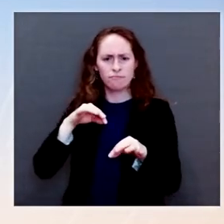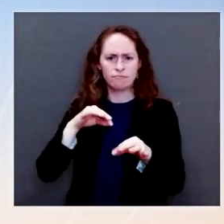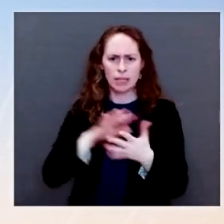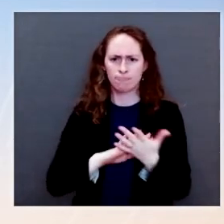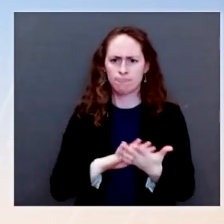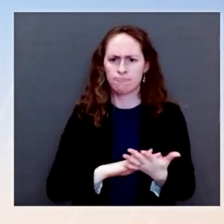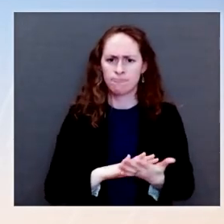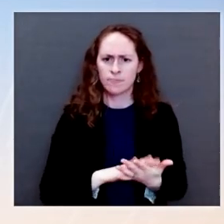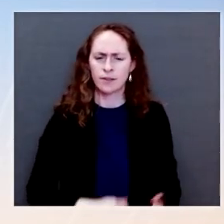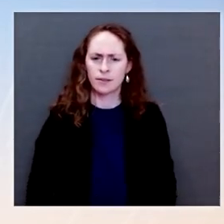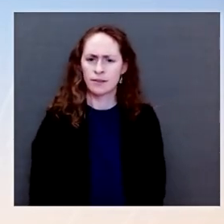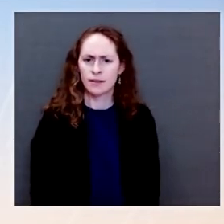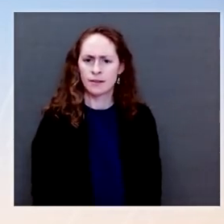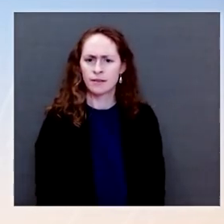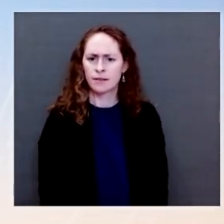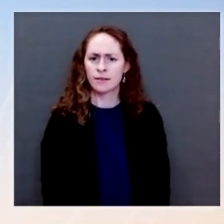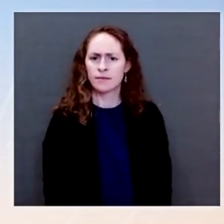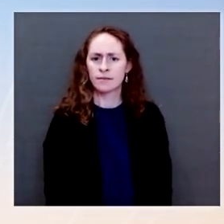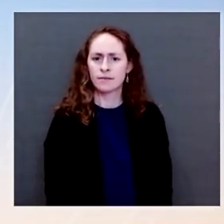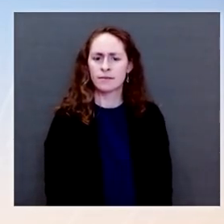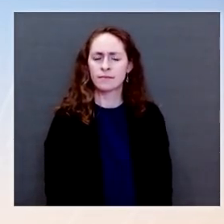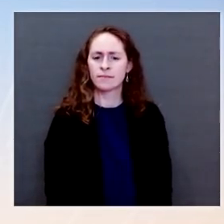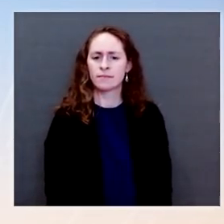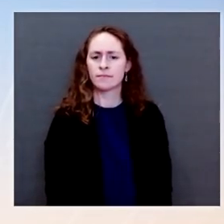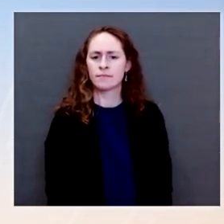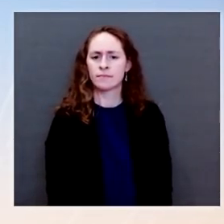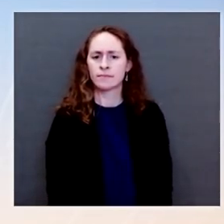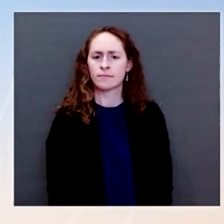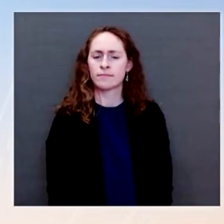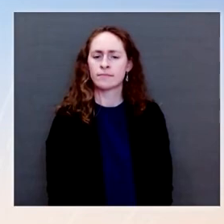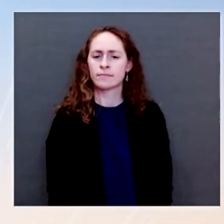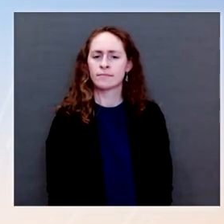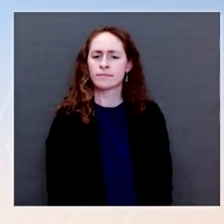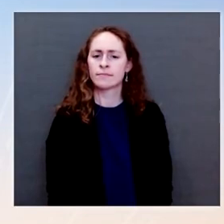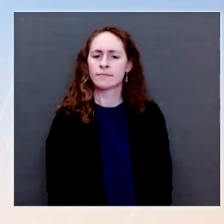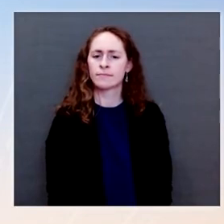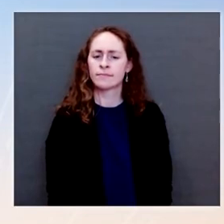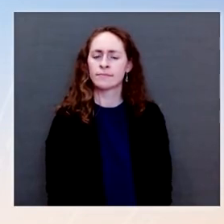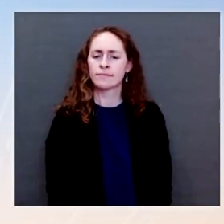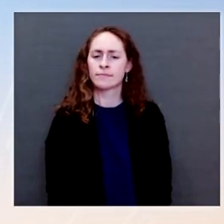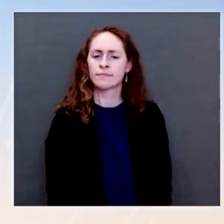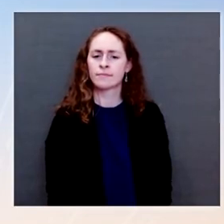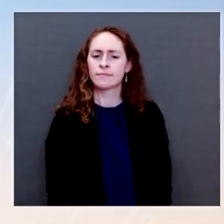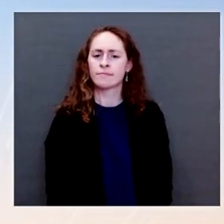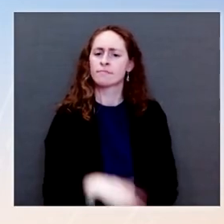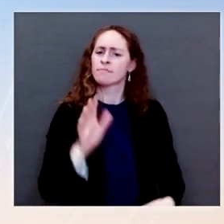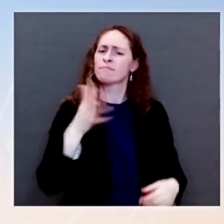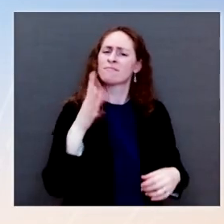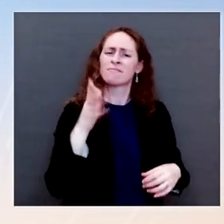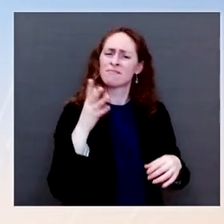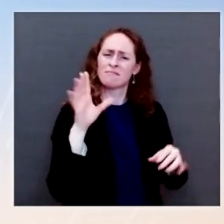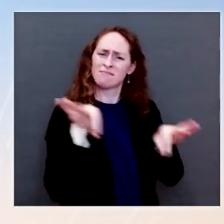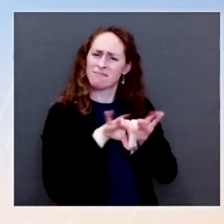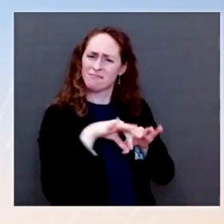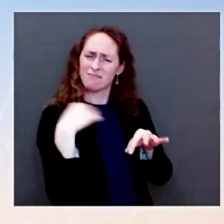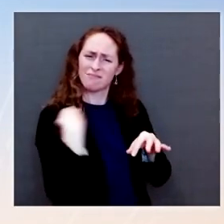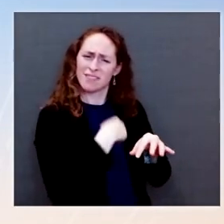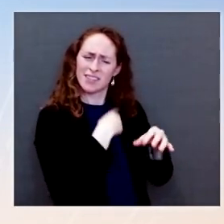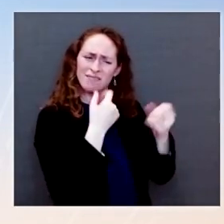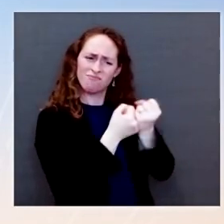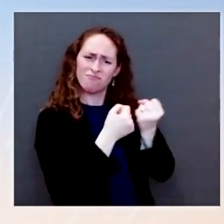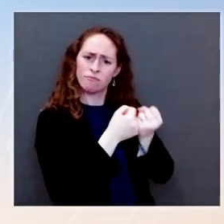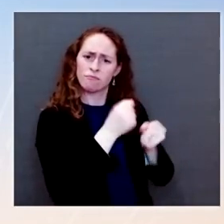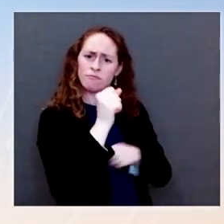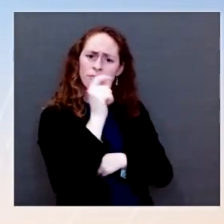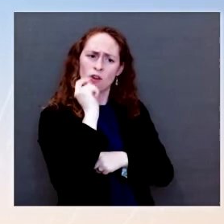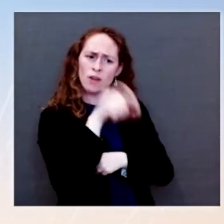global community. And it is of our interest to ensure there's stability across Europe. But I'm not going to give further definition